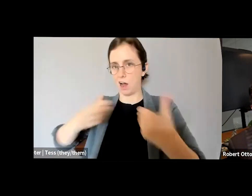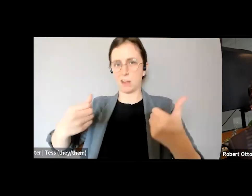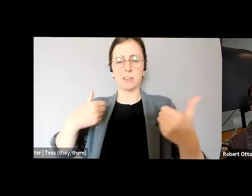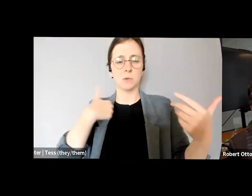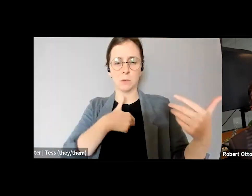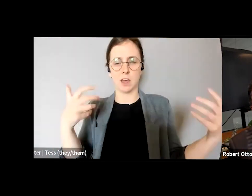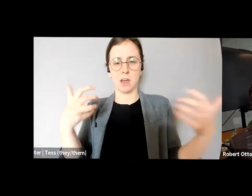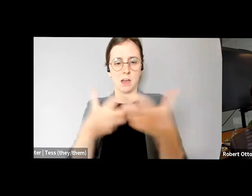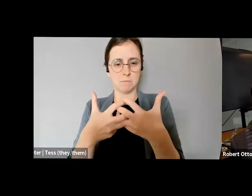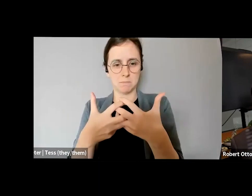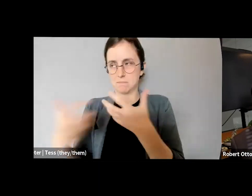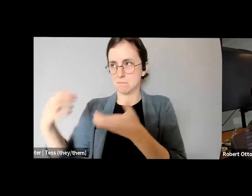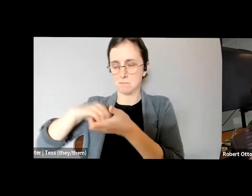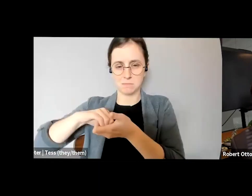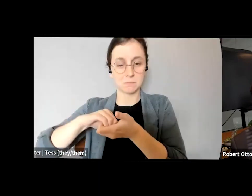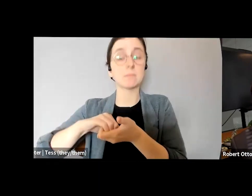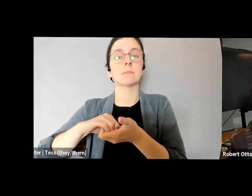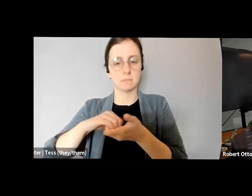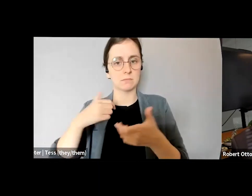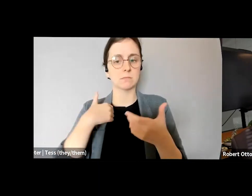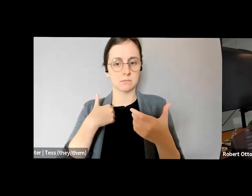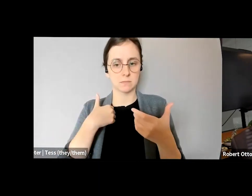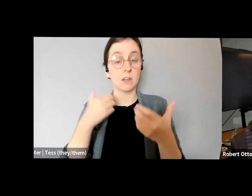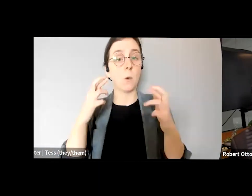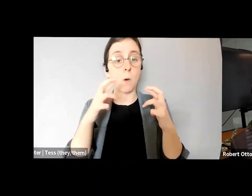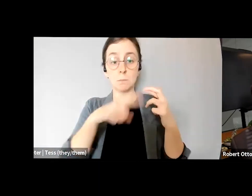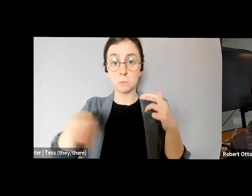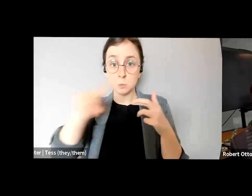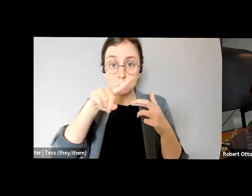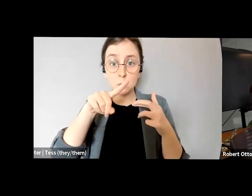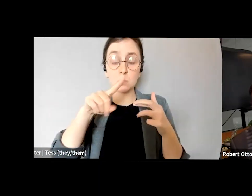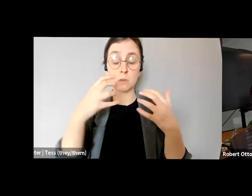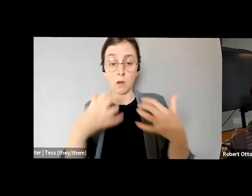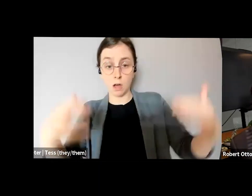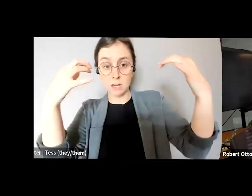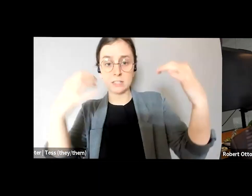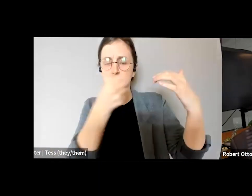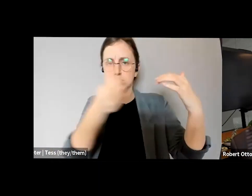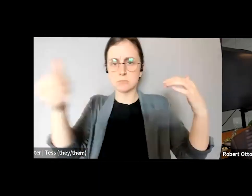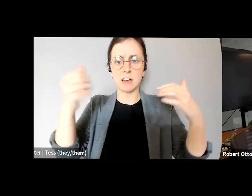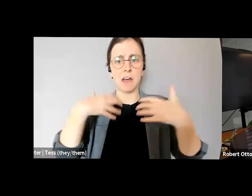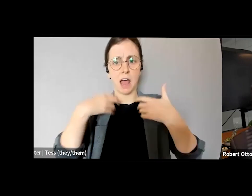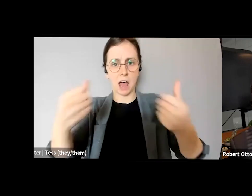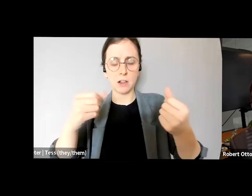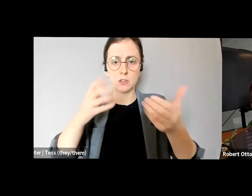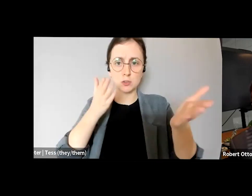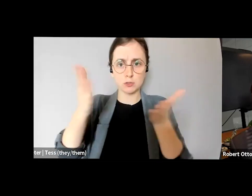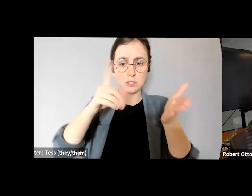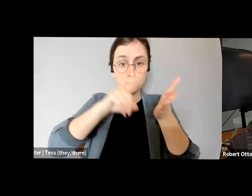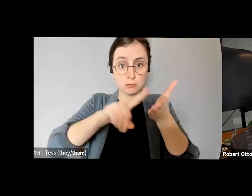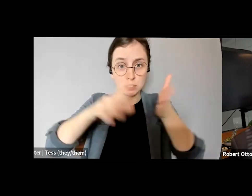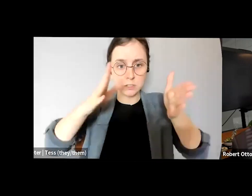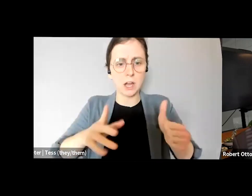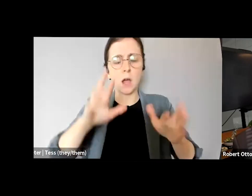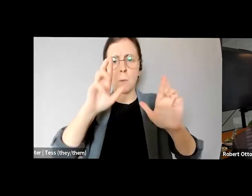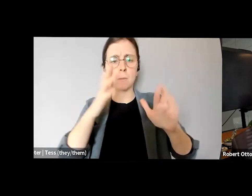hope that those of you who are in the audience who are health services researchers will consider submitting proposals to AHRQ to support the research